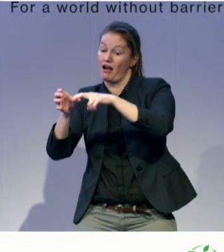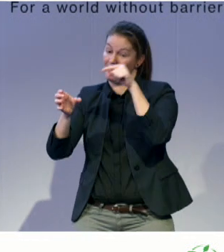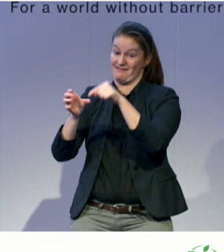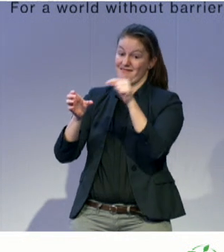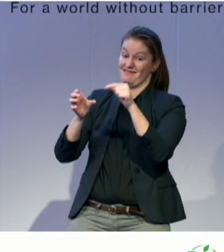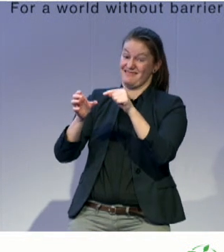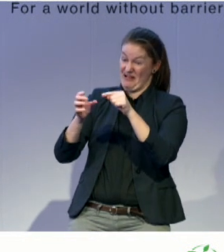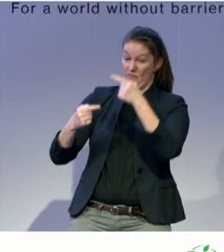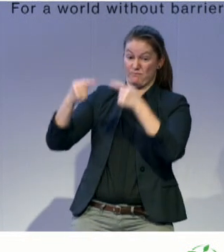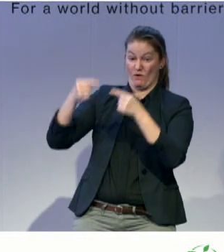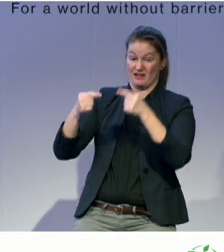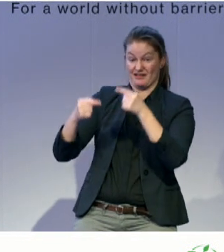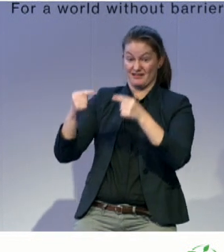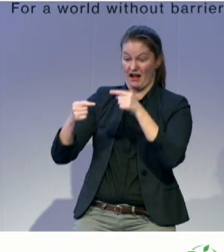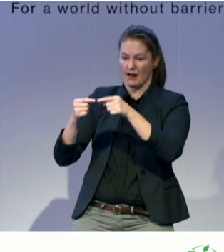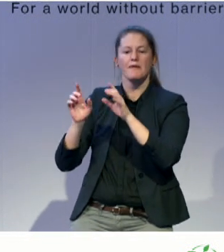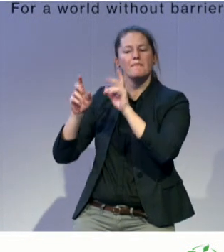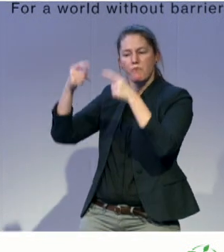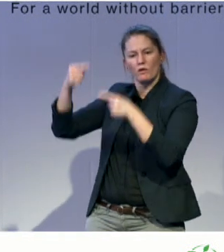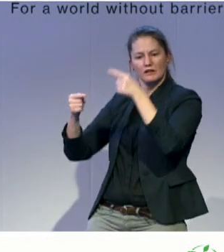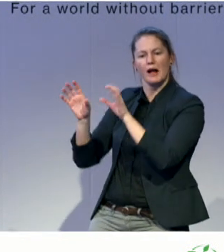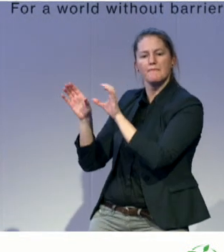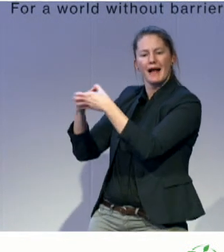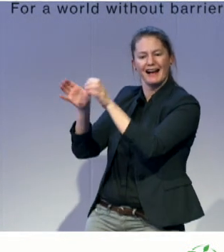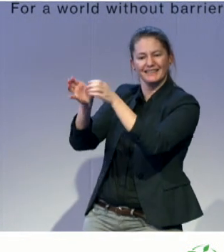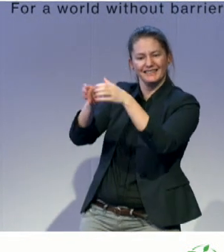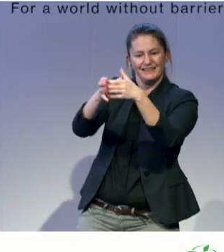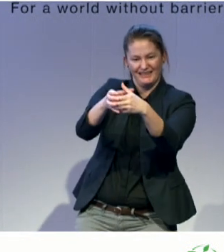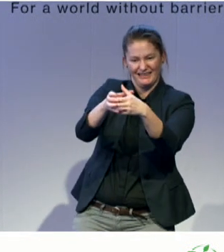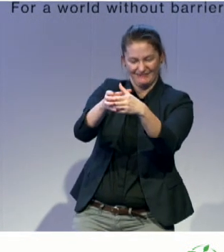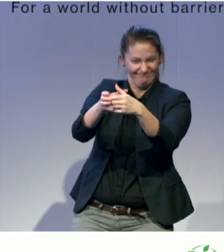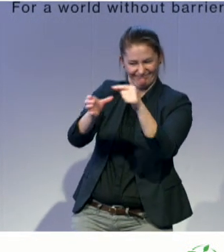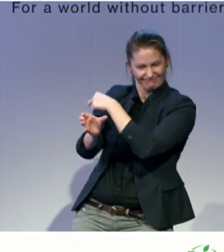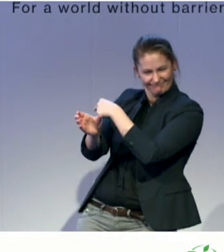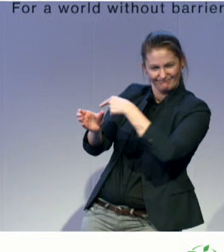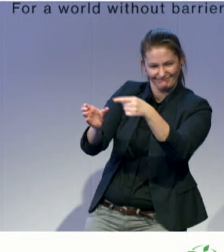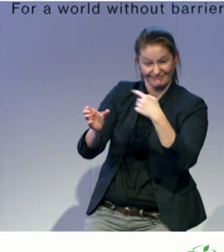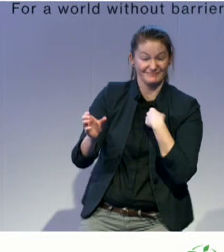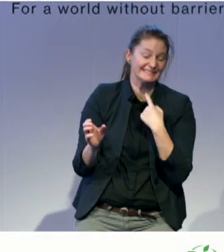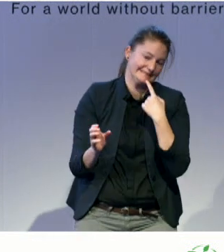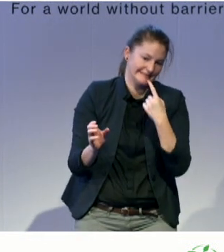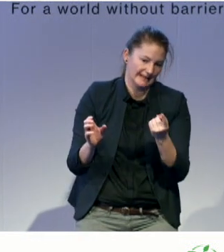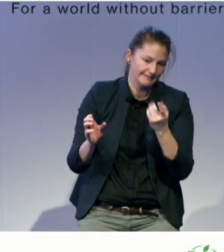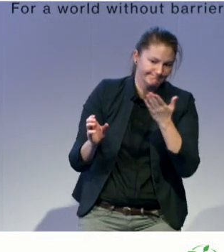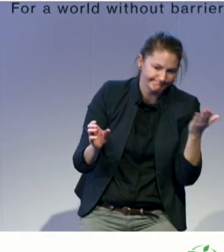tell you from experience, pay little attention to people who are not employed in some